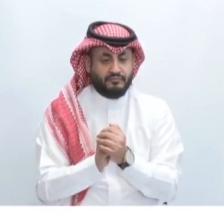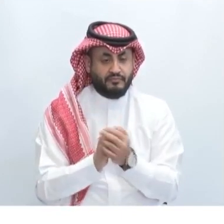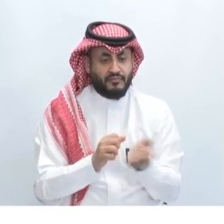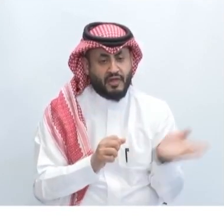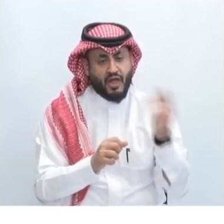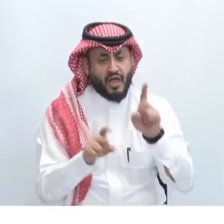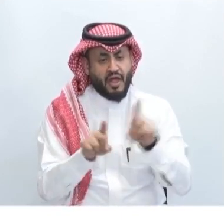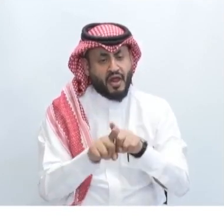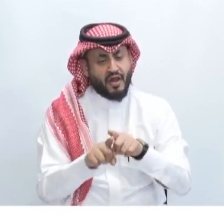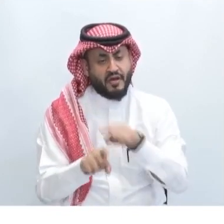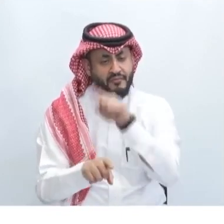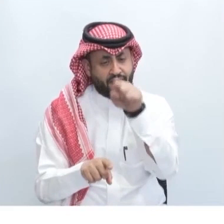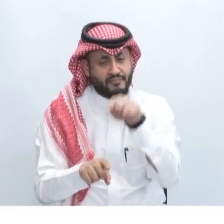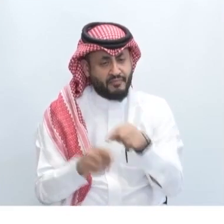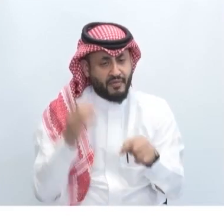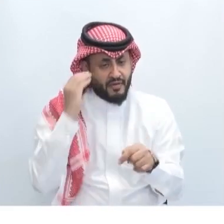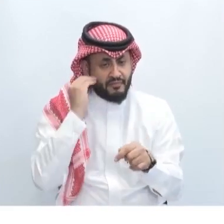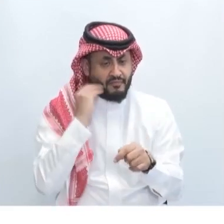Let's ask her.